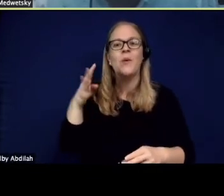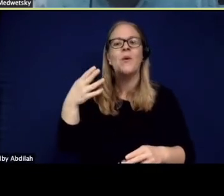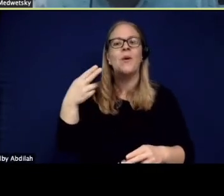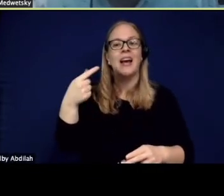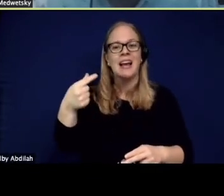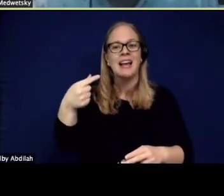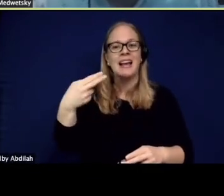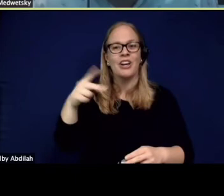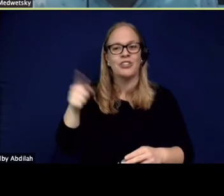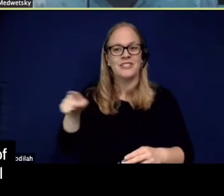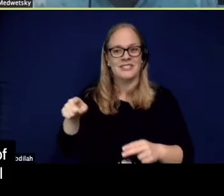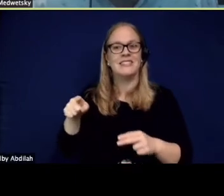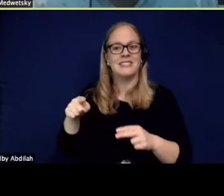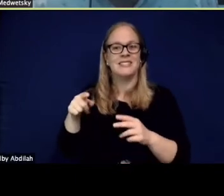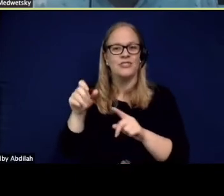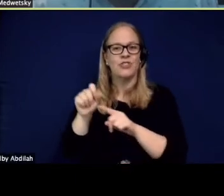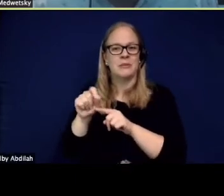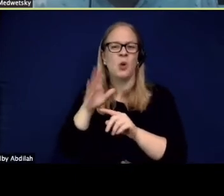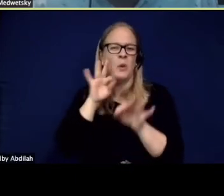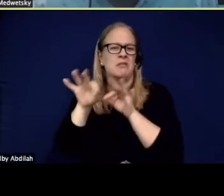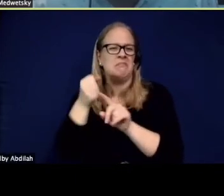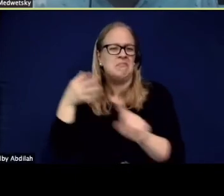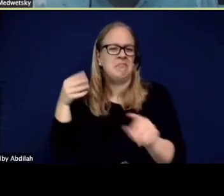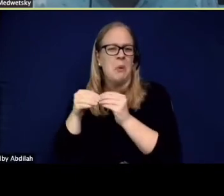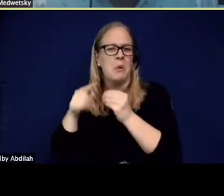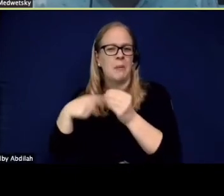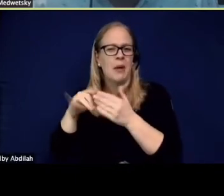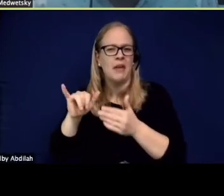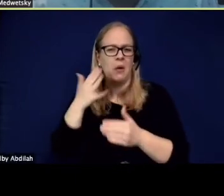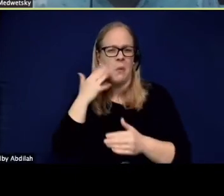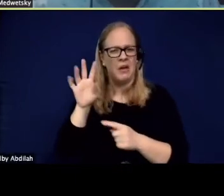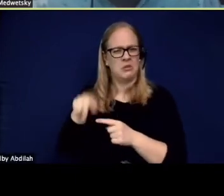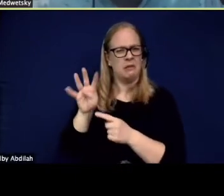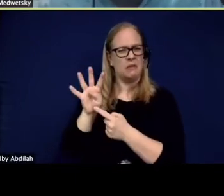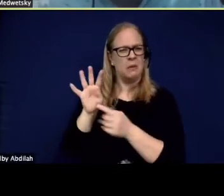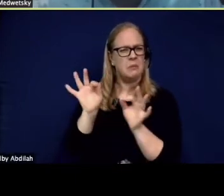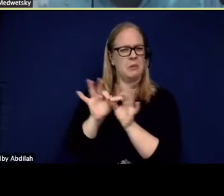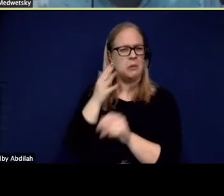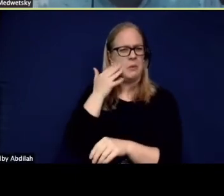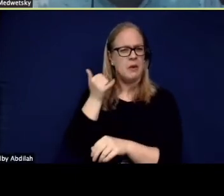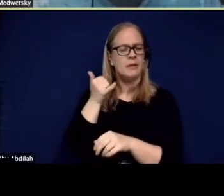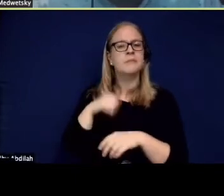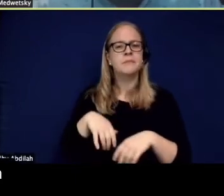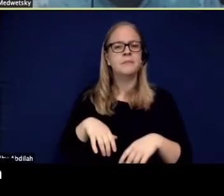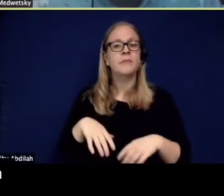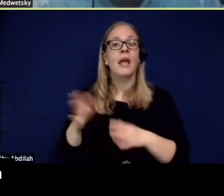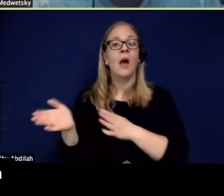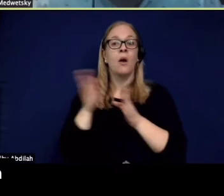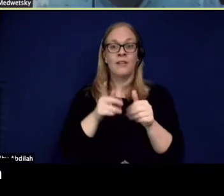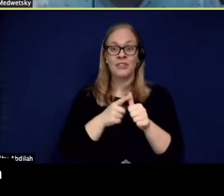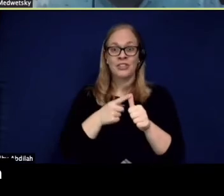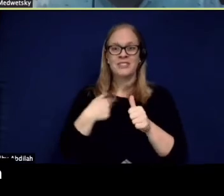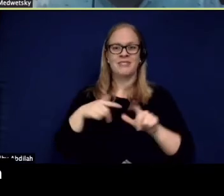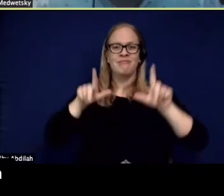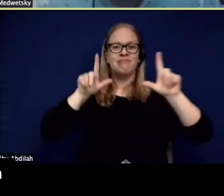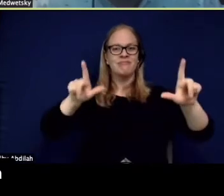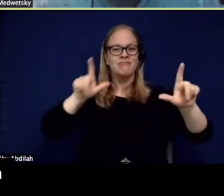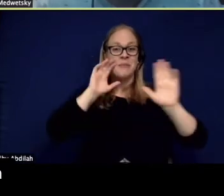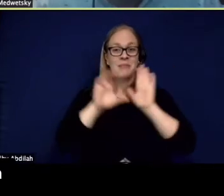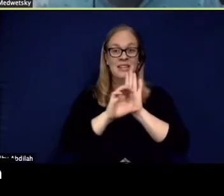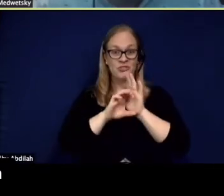So the first thing I just want to show you a figure is I have an example of a